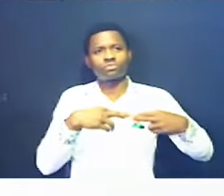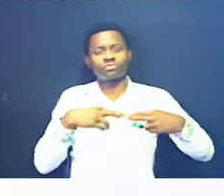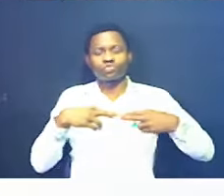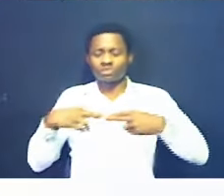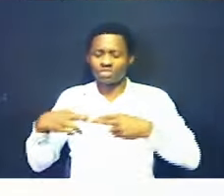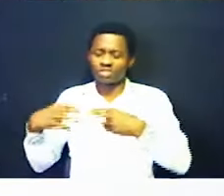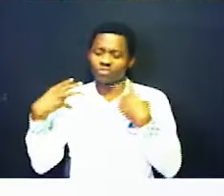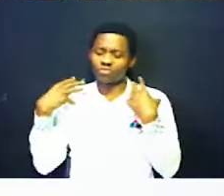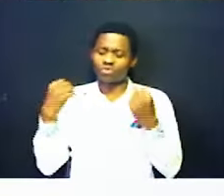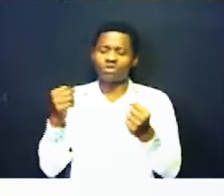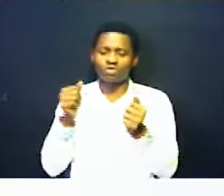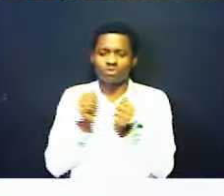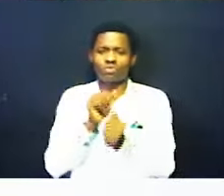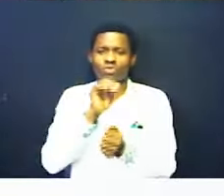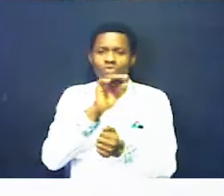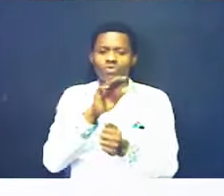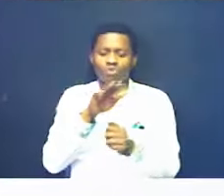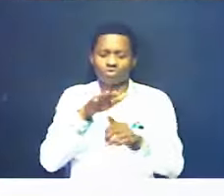your child,